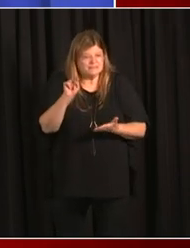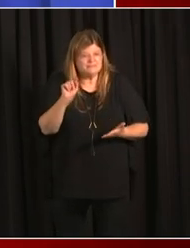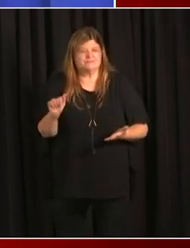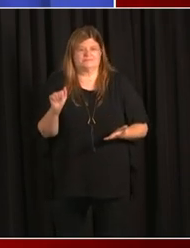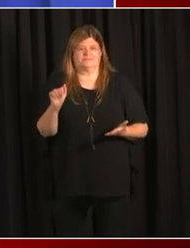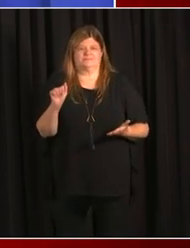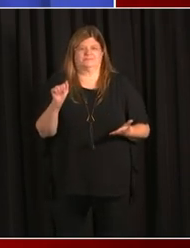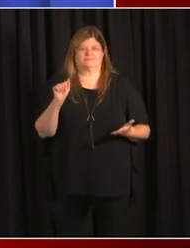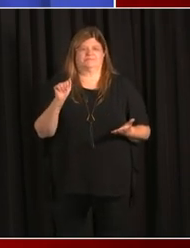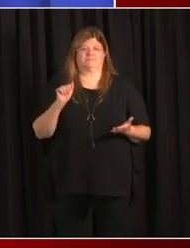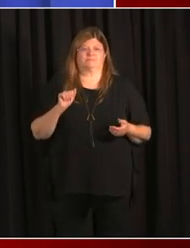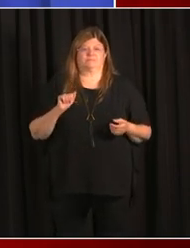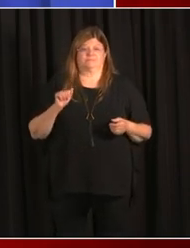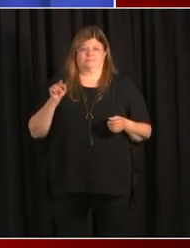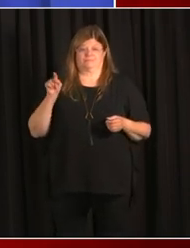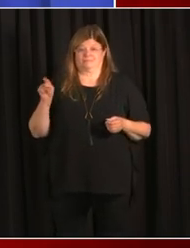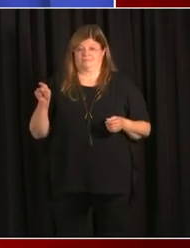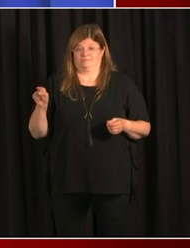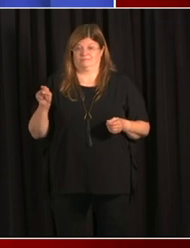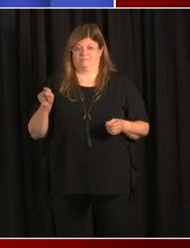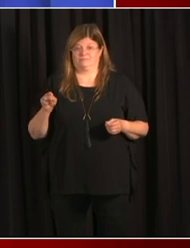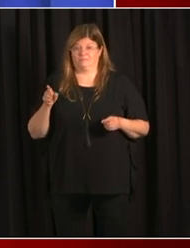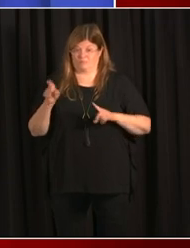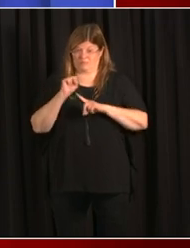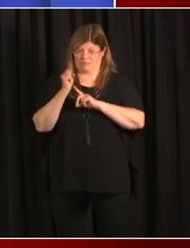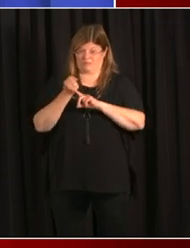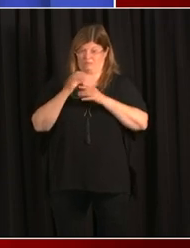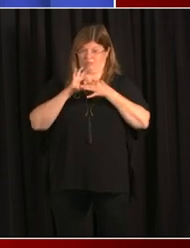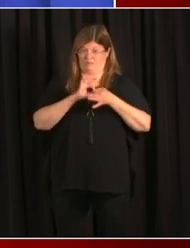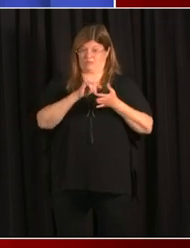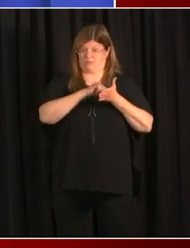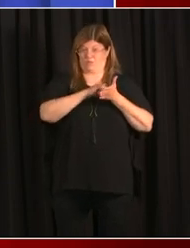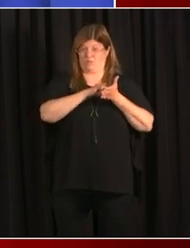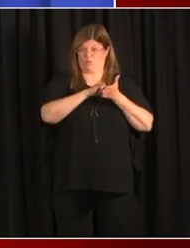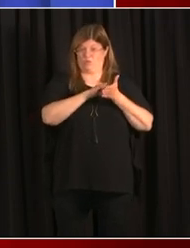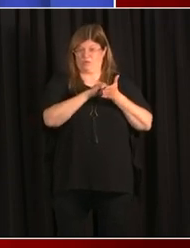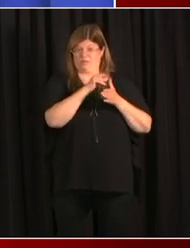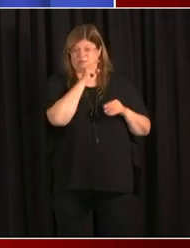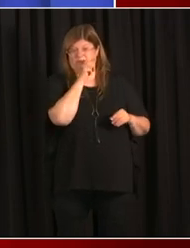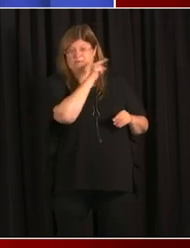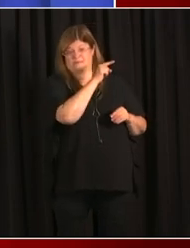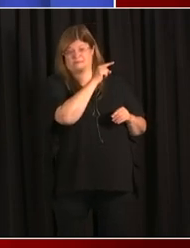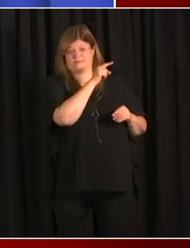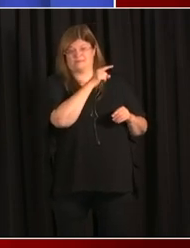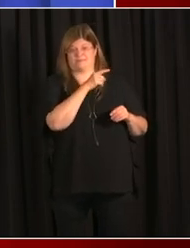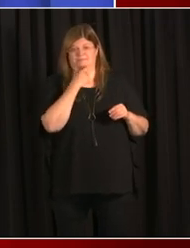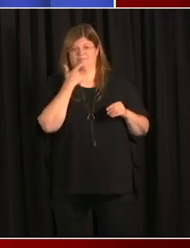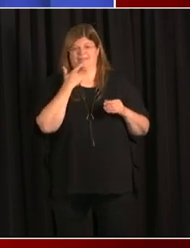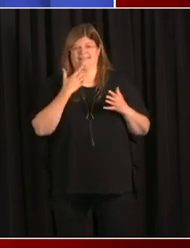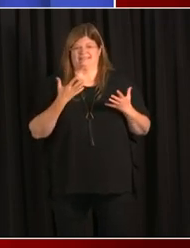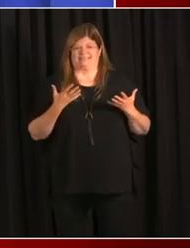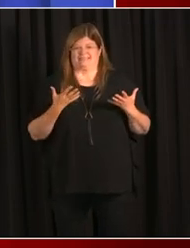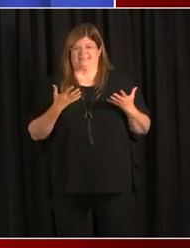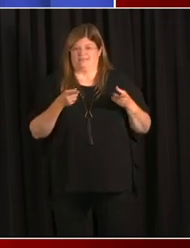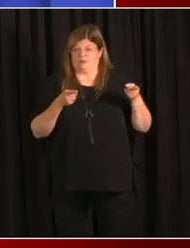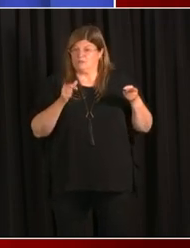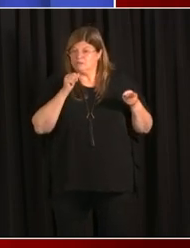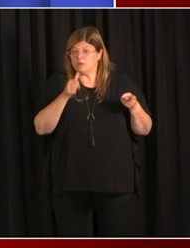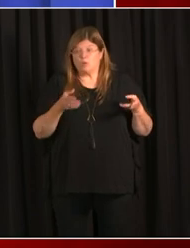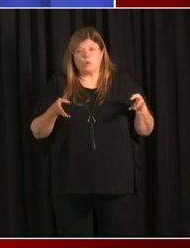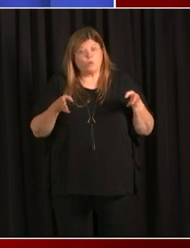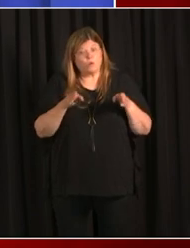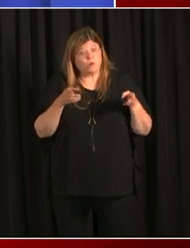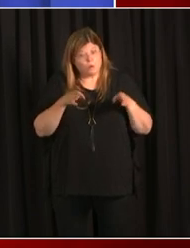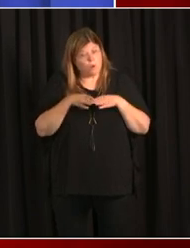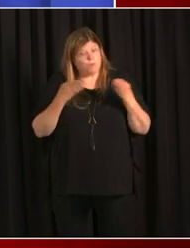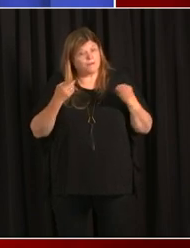to, that I want to make sure I'm making a correction for the record. There was not a closure for several weeks. Every case we